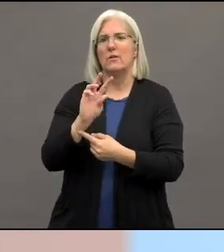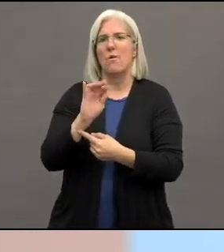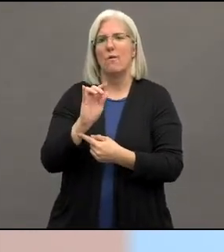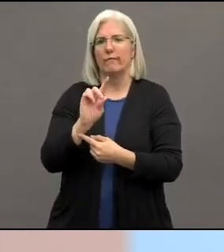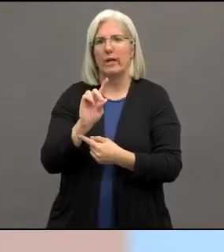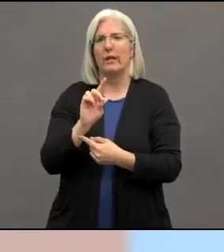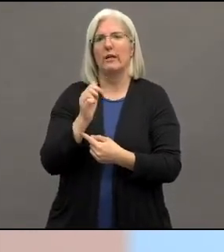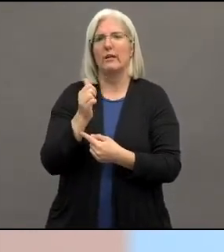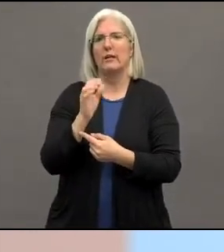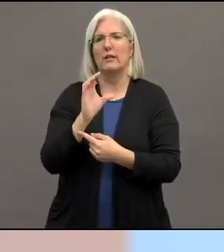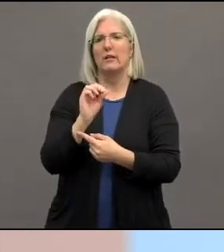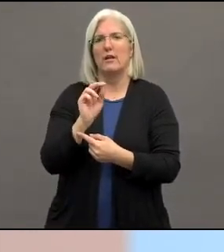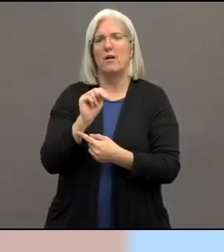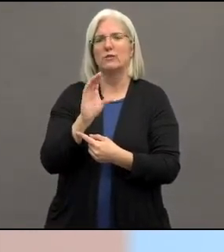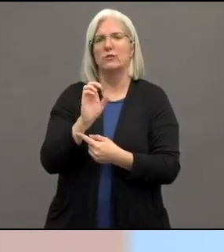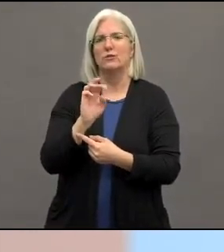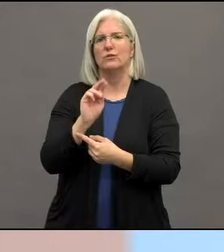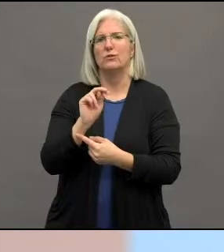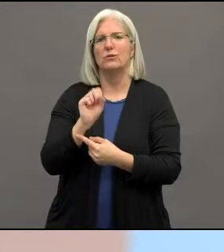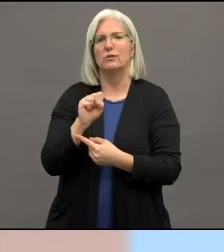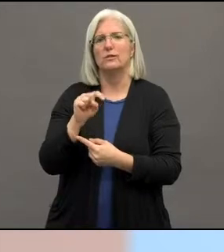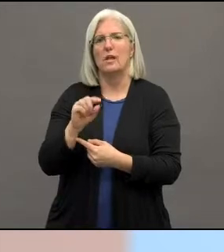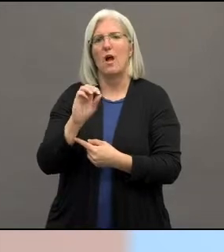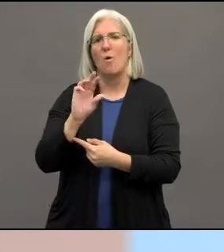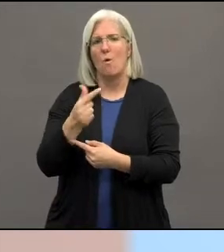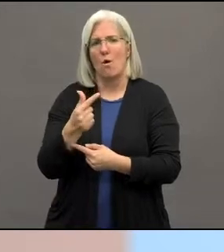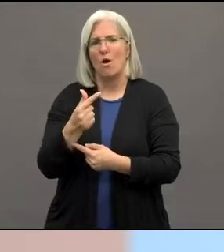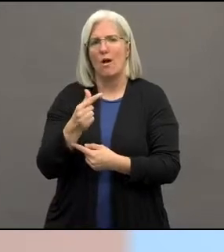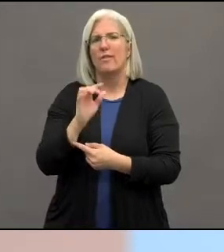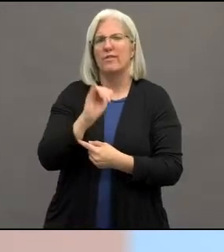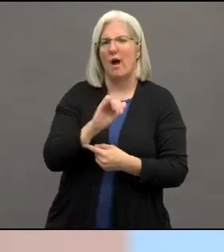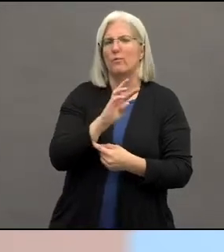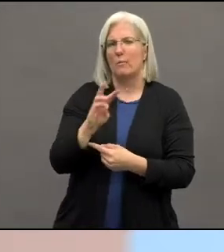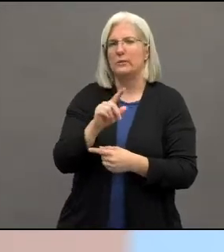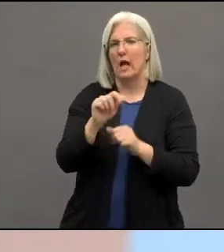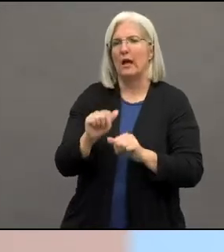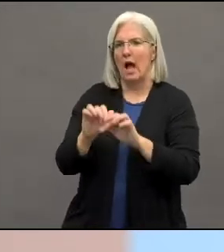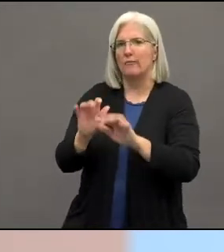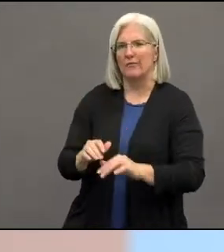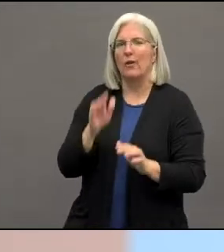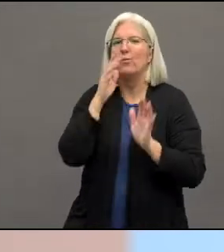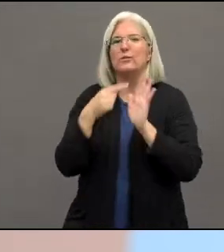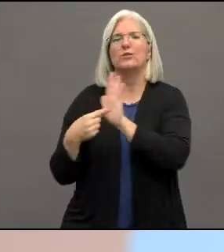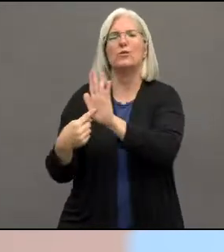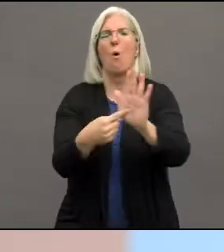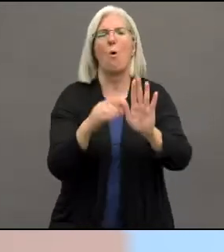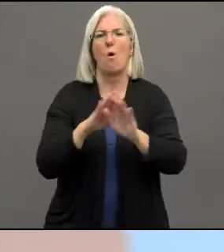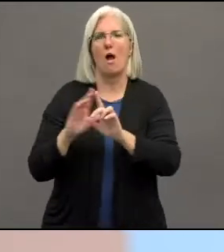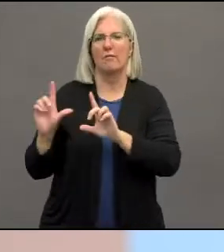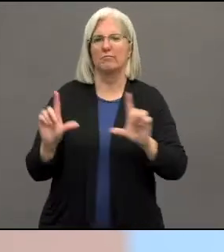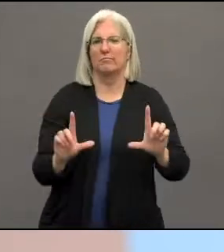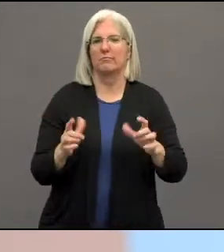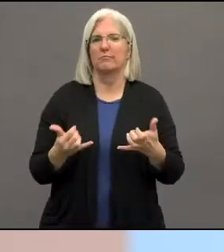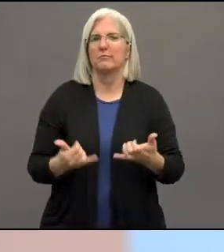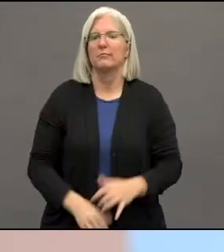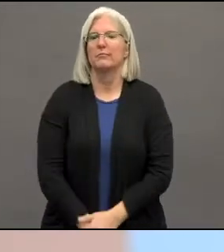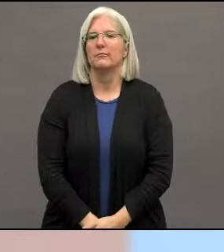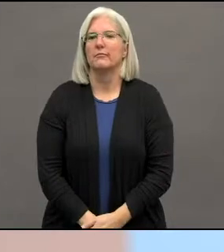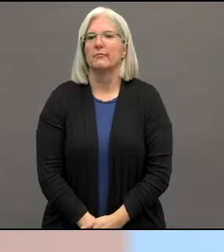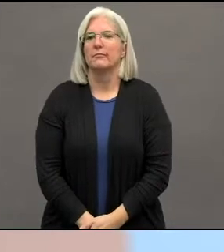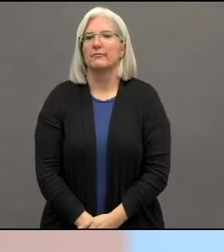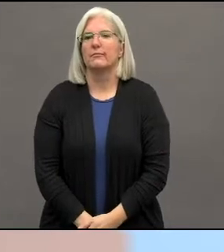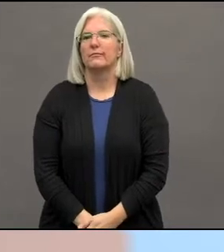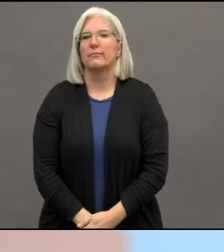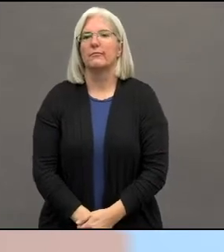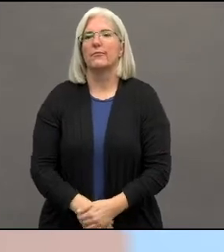www.scccovidconcerns.org. And you can also see the website on your screen at this moment. There you can find information of how to file a